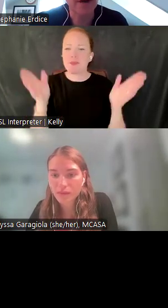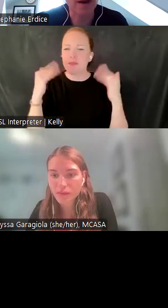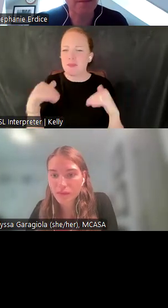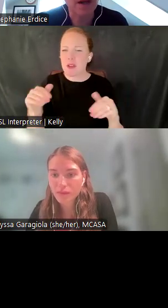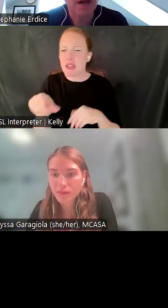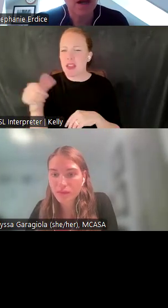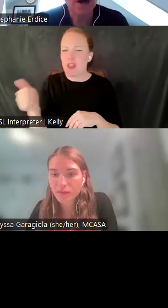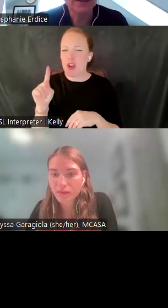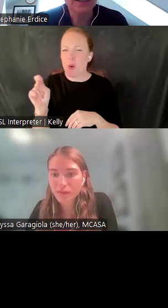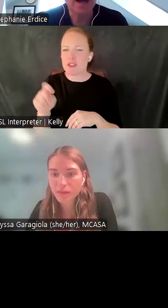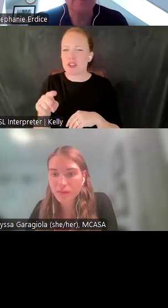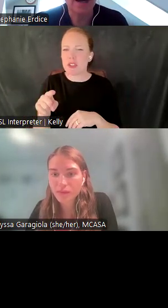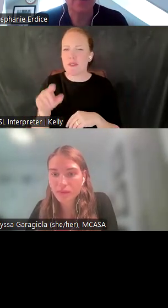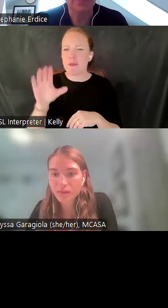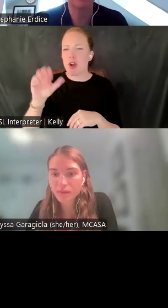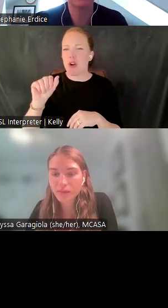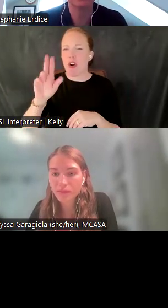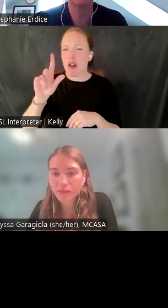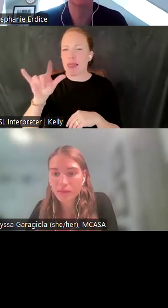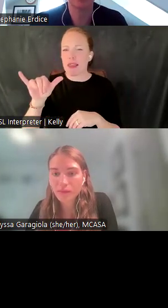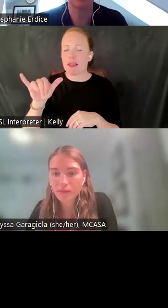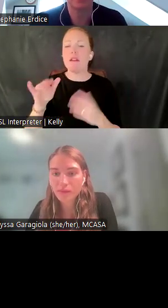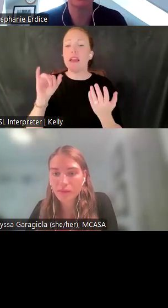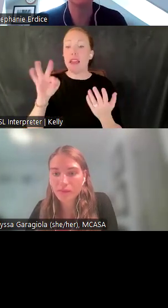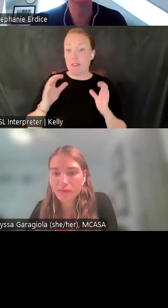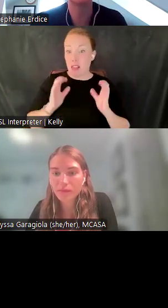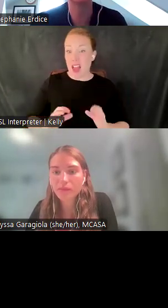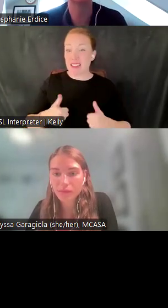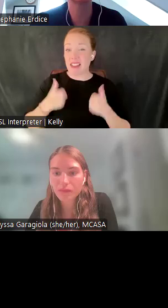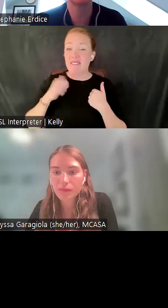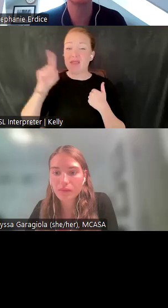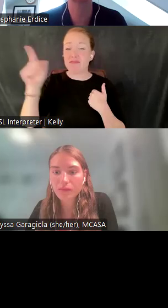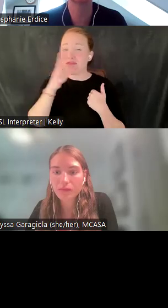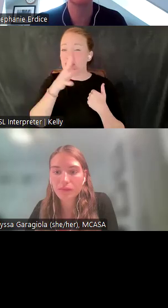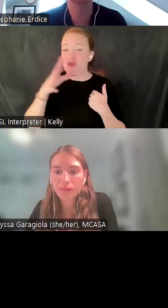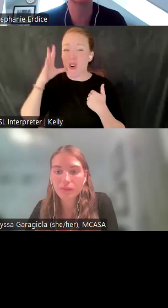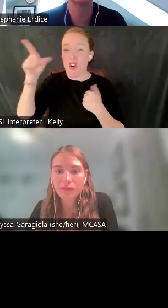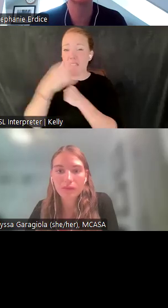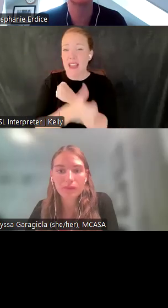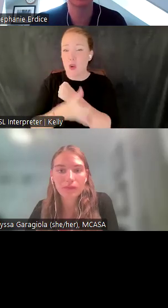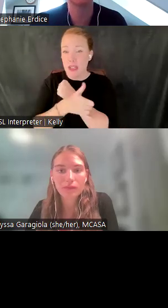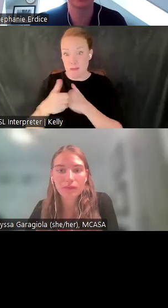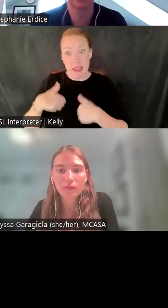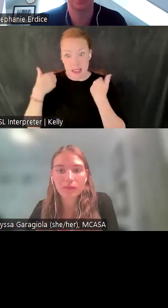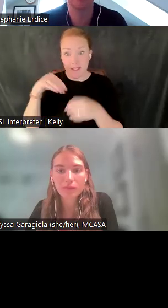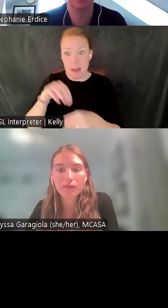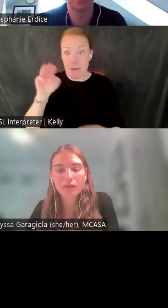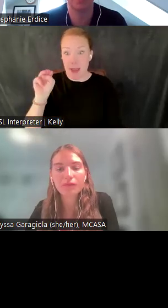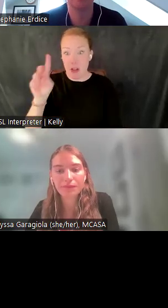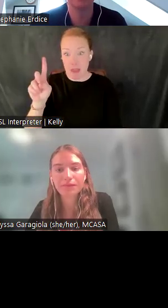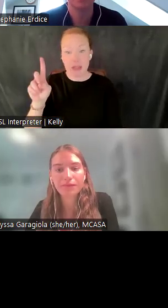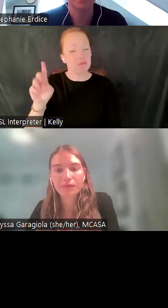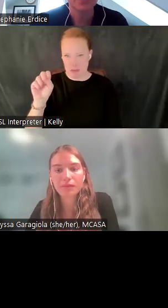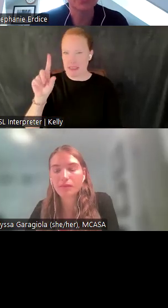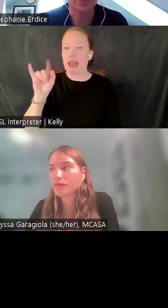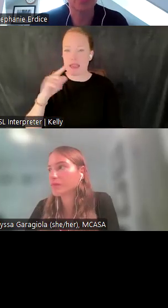here from Carly about if clients live in rural counties. If they're living in Maryland, SALI can still be a resource to them.